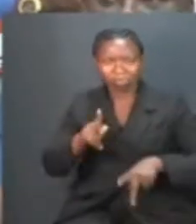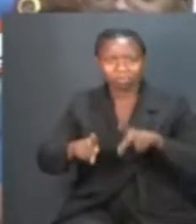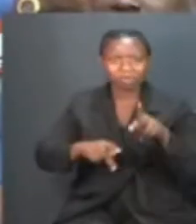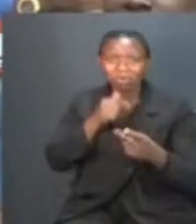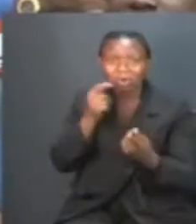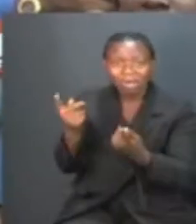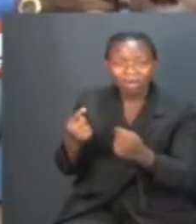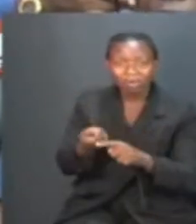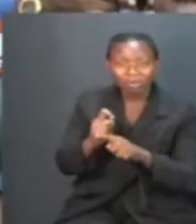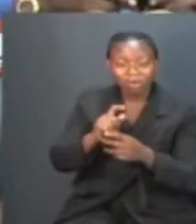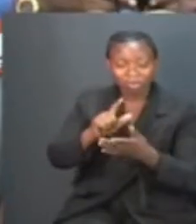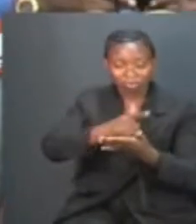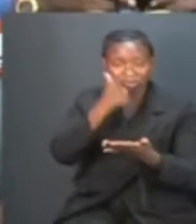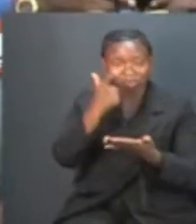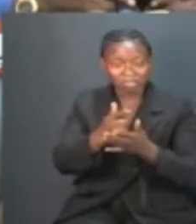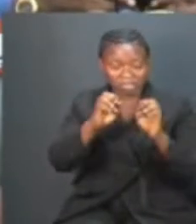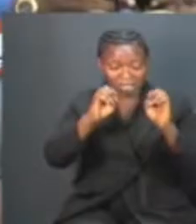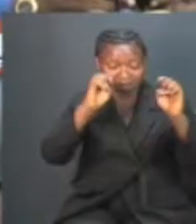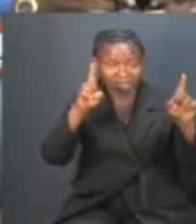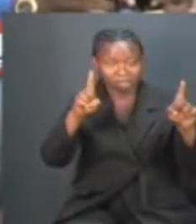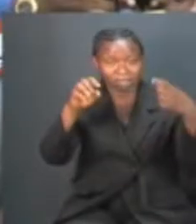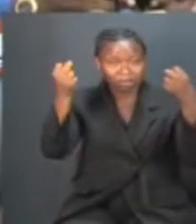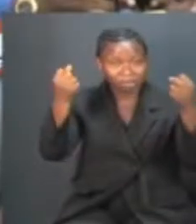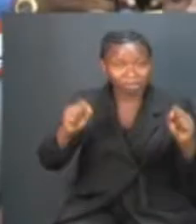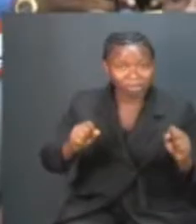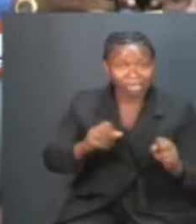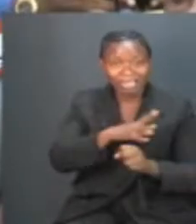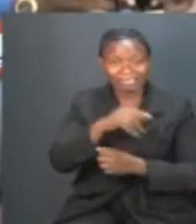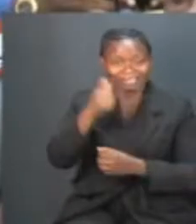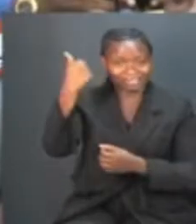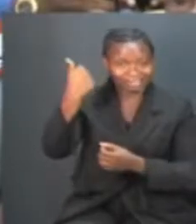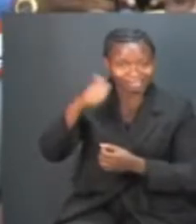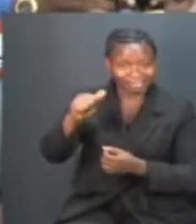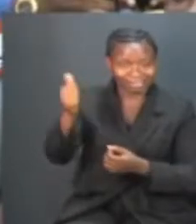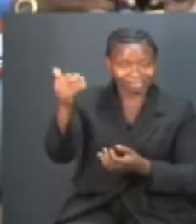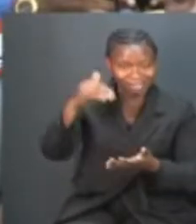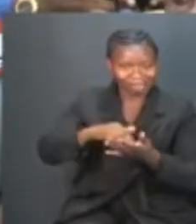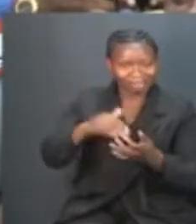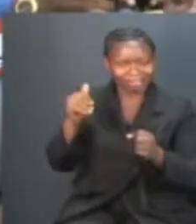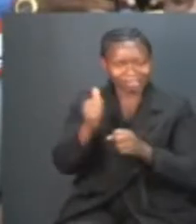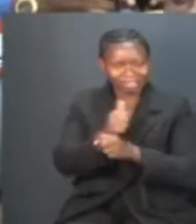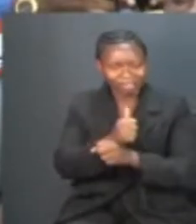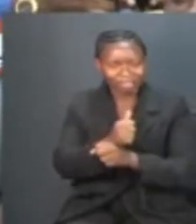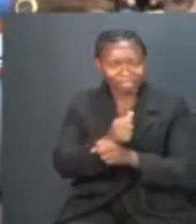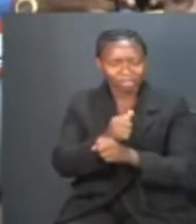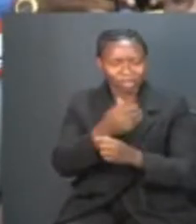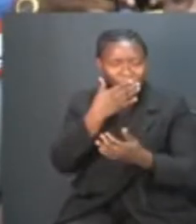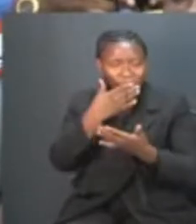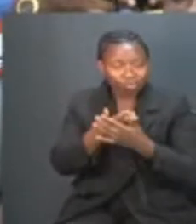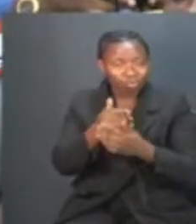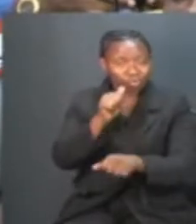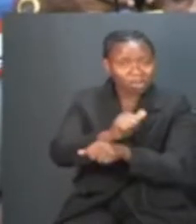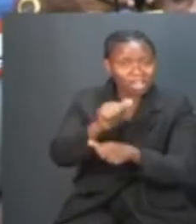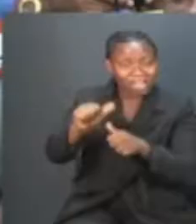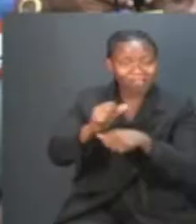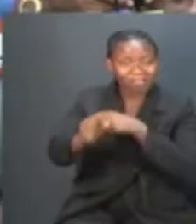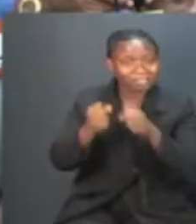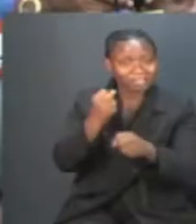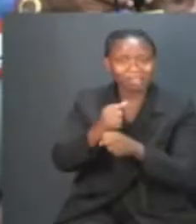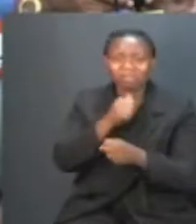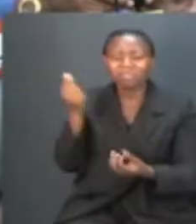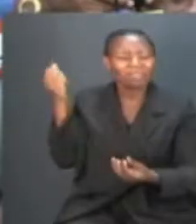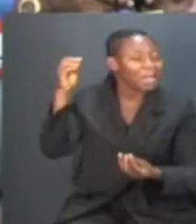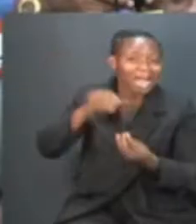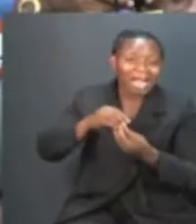coming out of the university education system, and 10,000 of them get to secure jobs annually, you haven't even